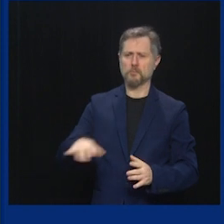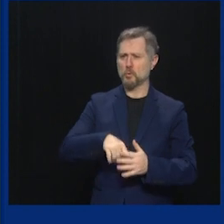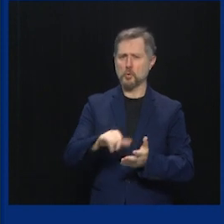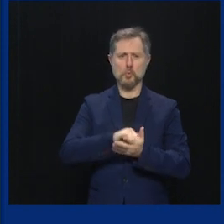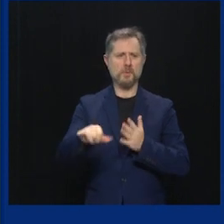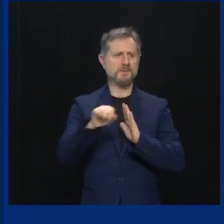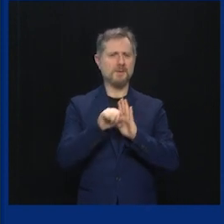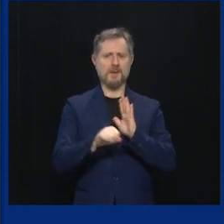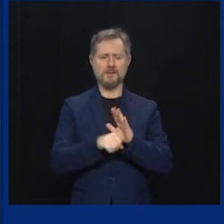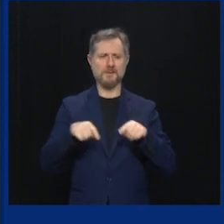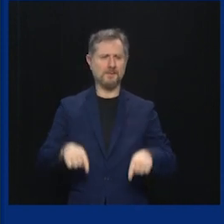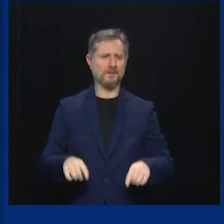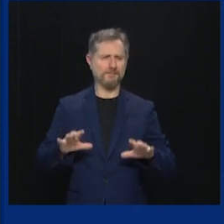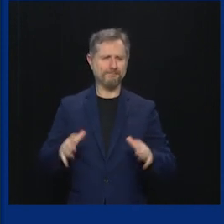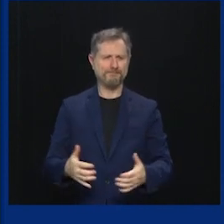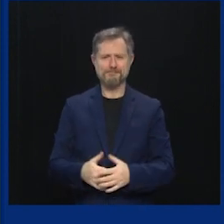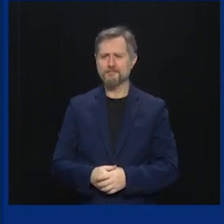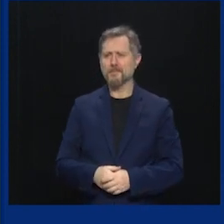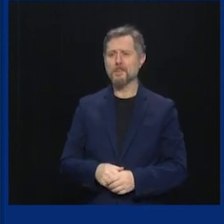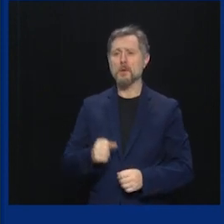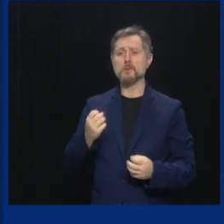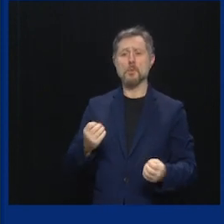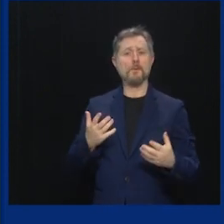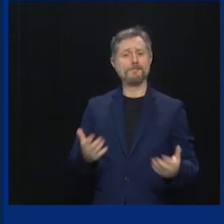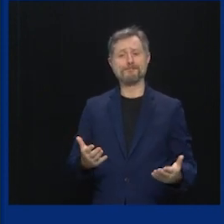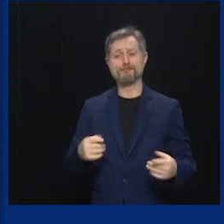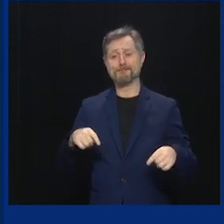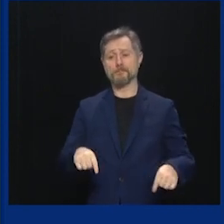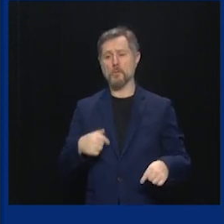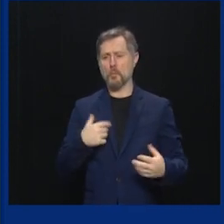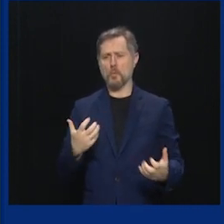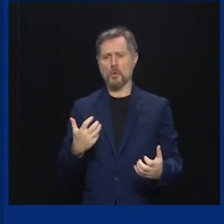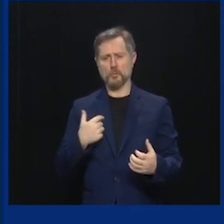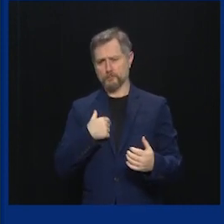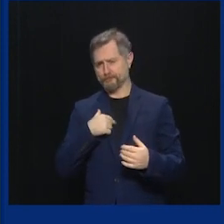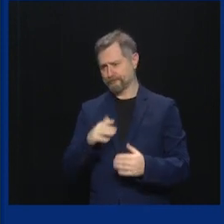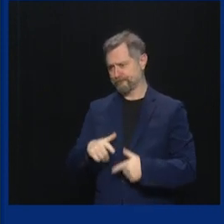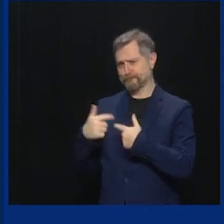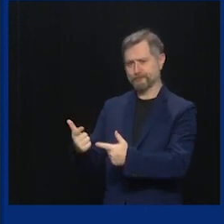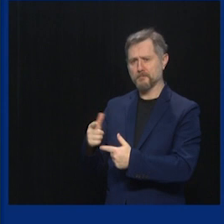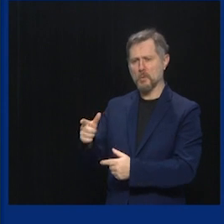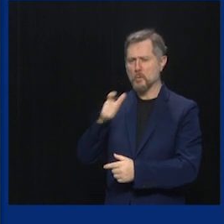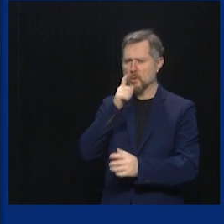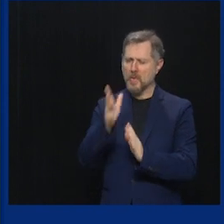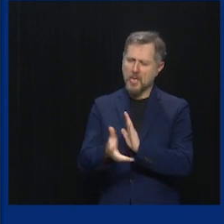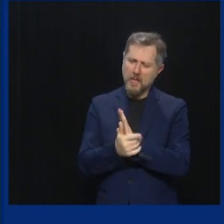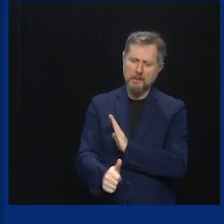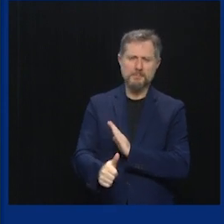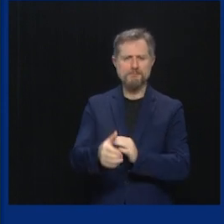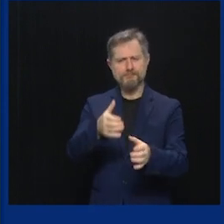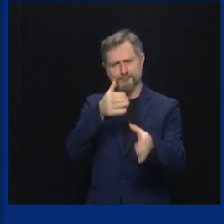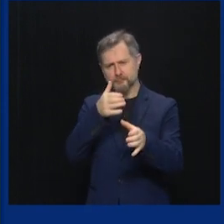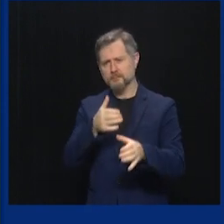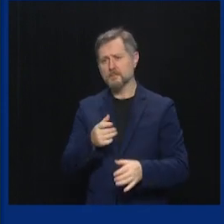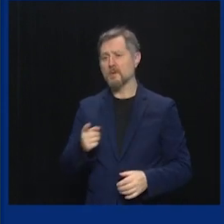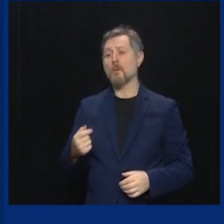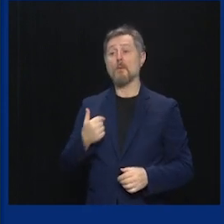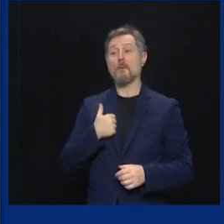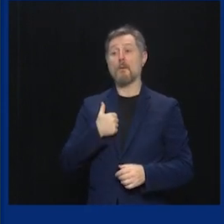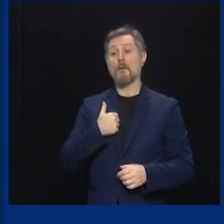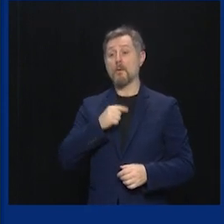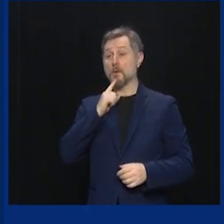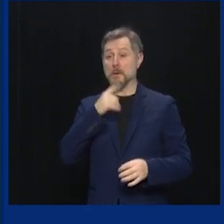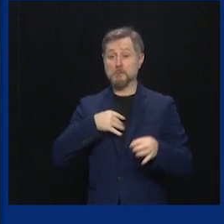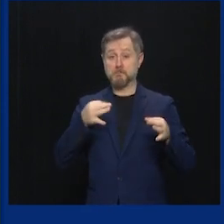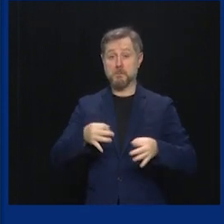family. So I wanted to turn over the conversation, first of all, to hear it from the experts. You know from the beginning, I am guided by the experts, I'm guided by